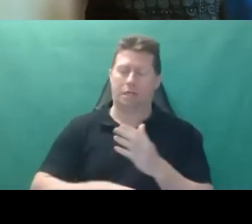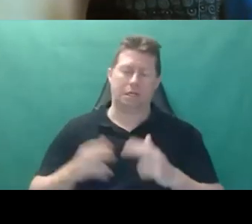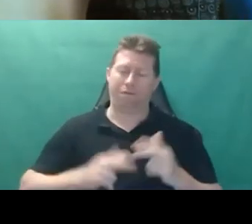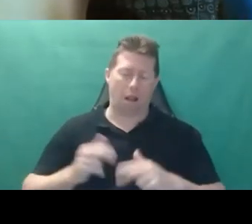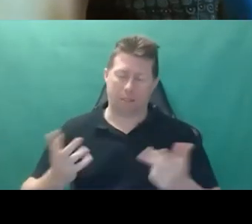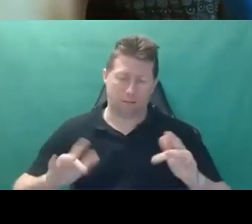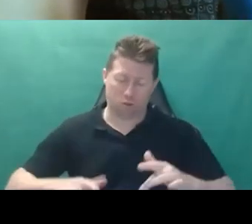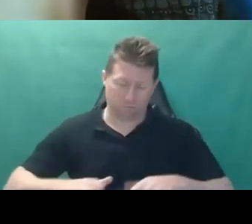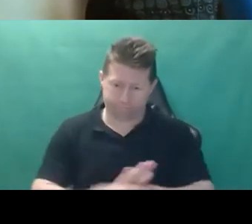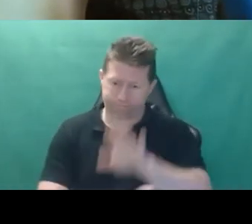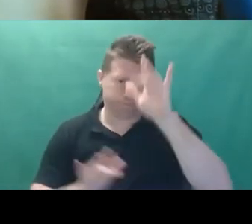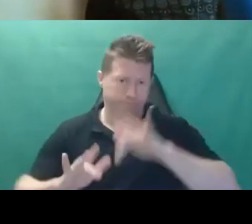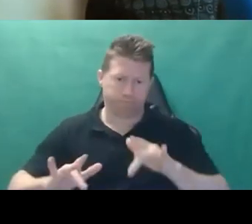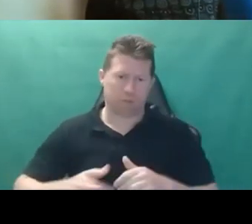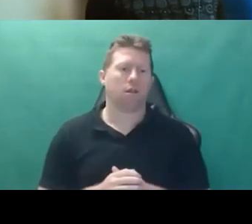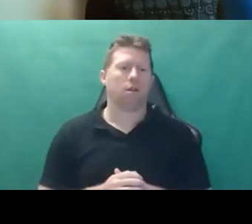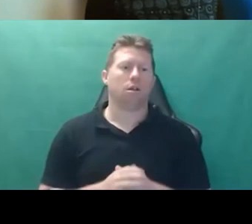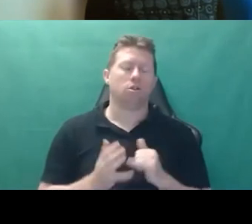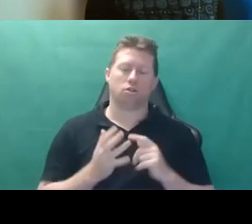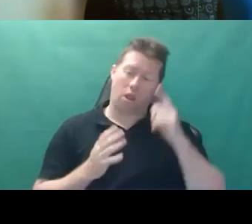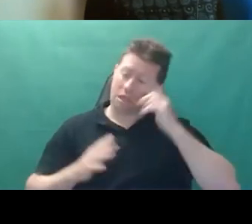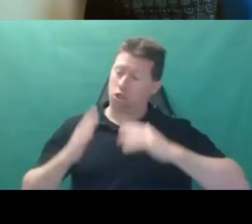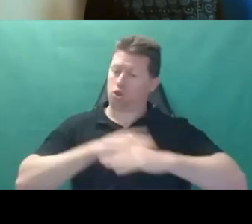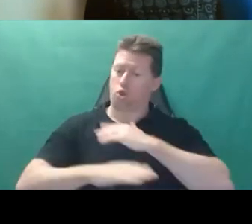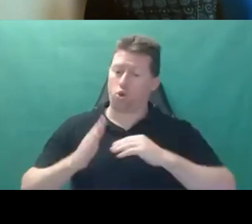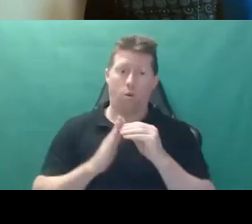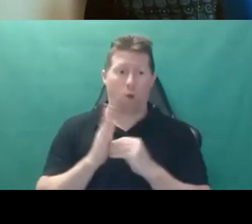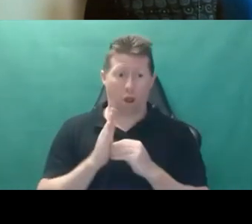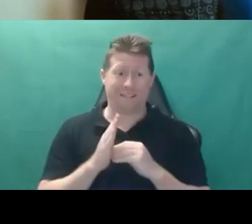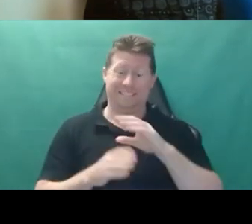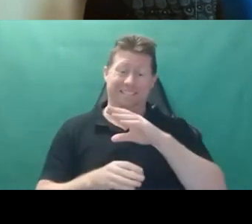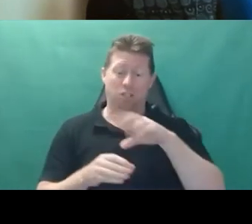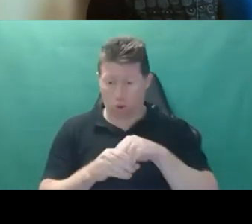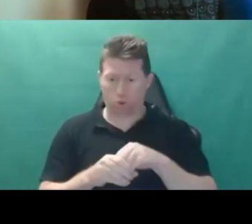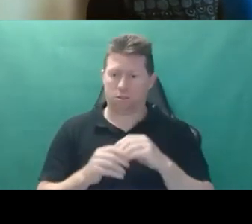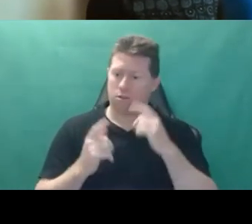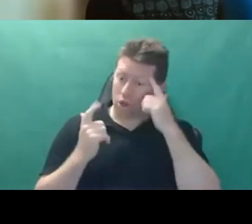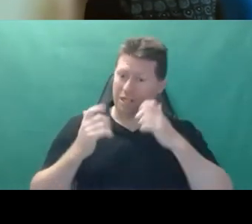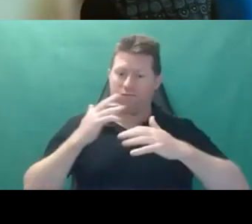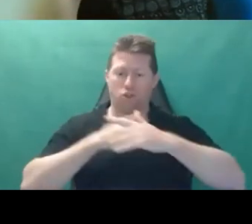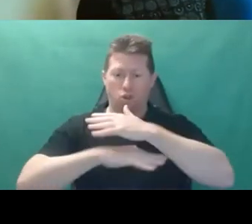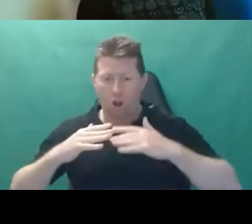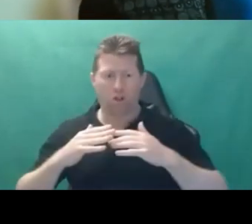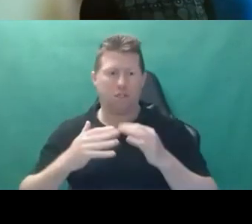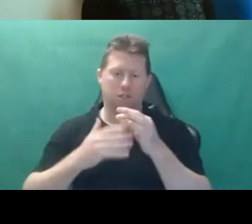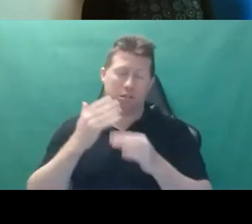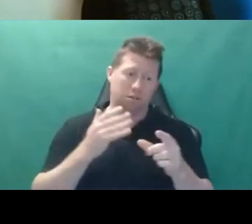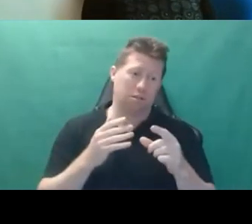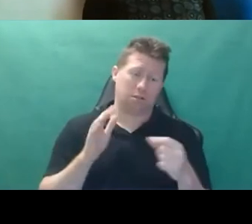Um, and I think that in social policy, including ideas of sociology is massively important. Thank you for your question.